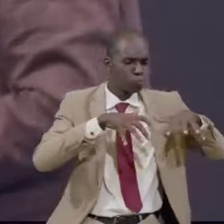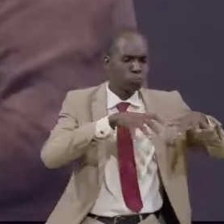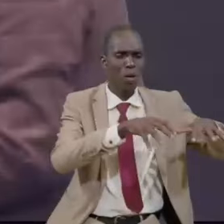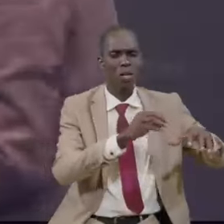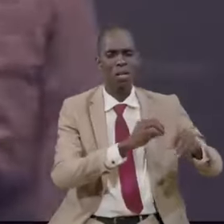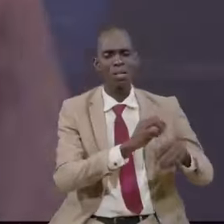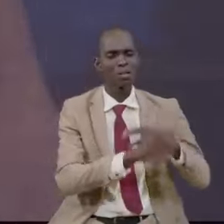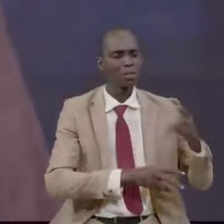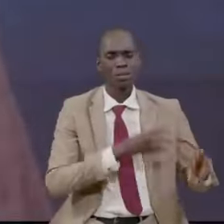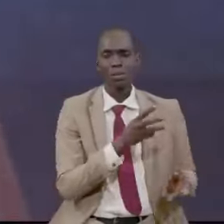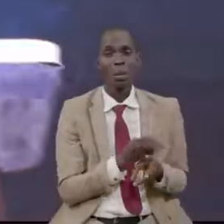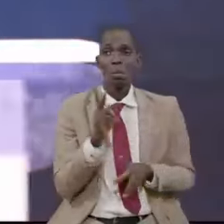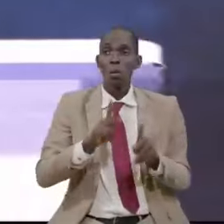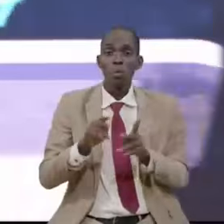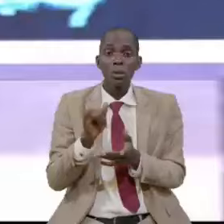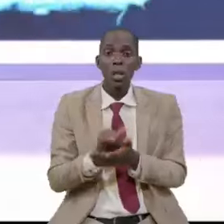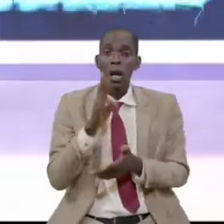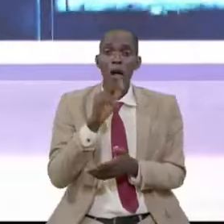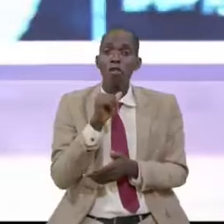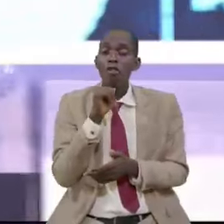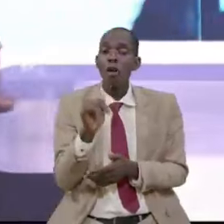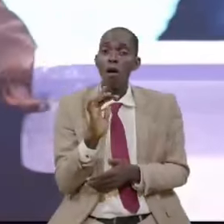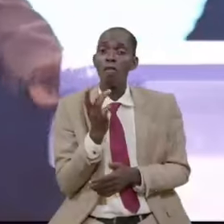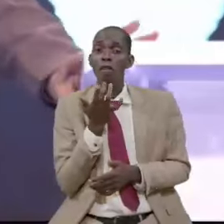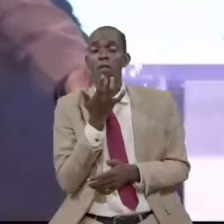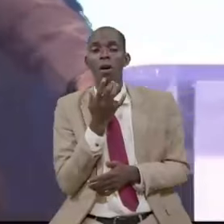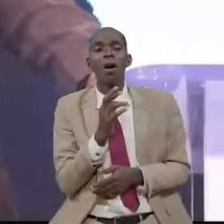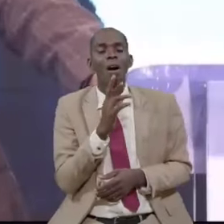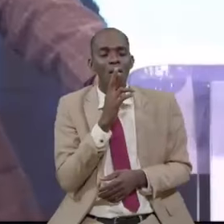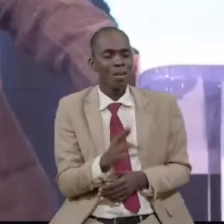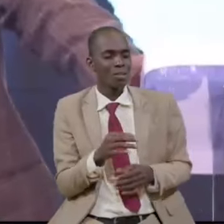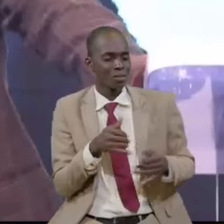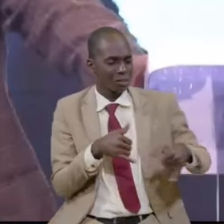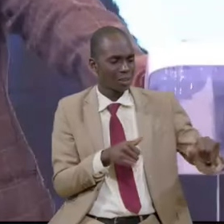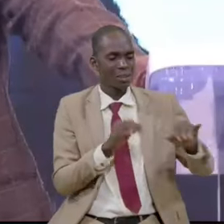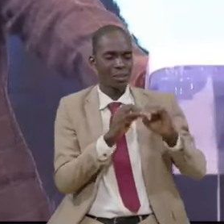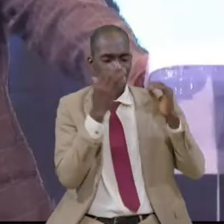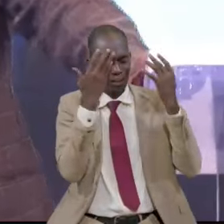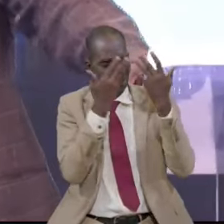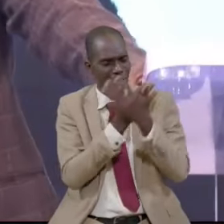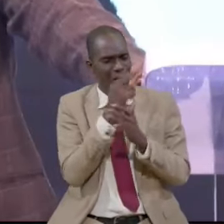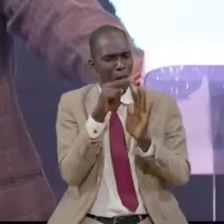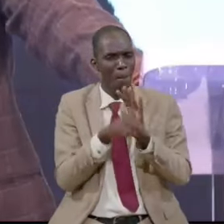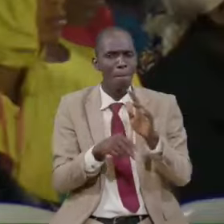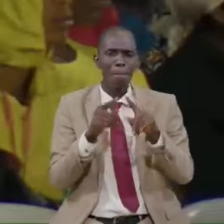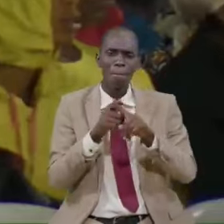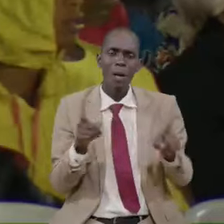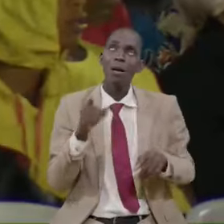The people who are not chosen, they are still in darkness. But God says, I love